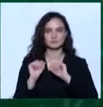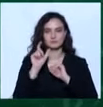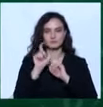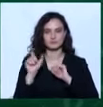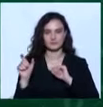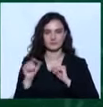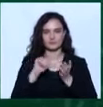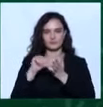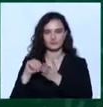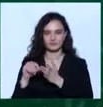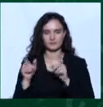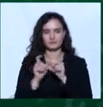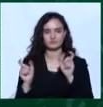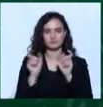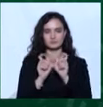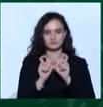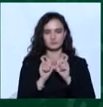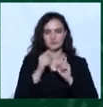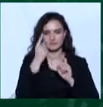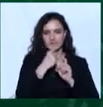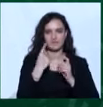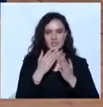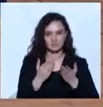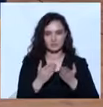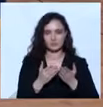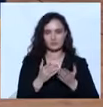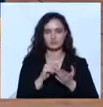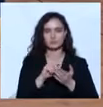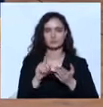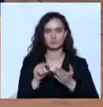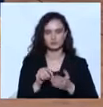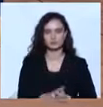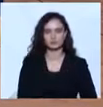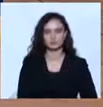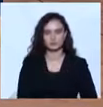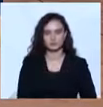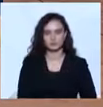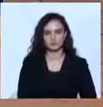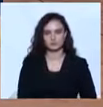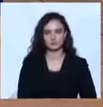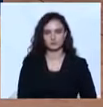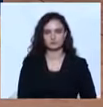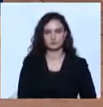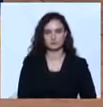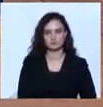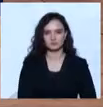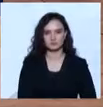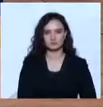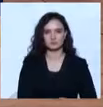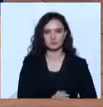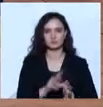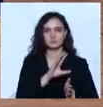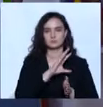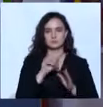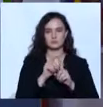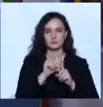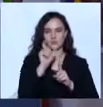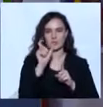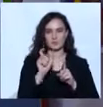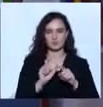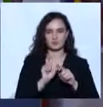person. Some synonyms are faithful and true-hearted. Make sure to keep all of these